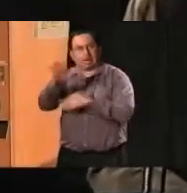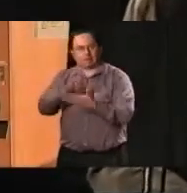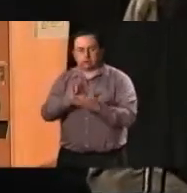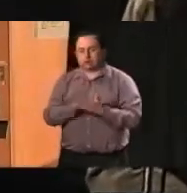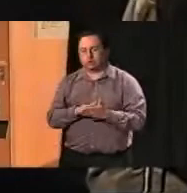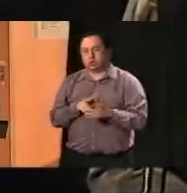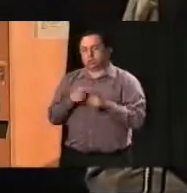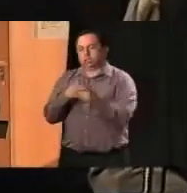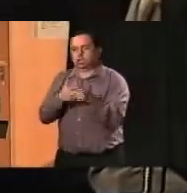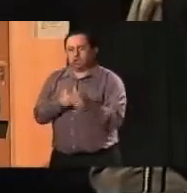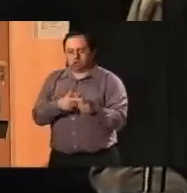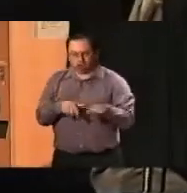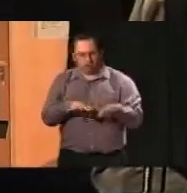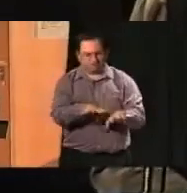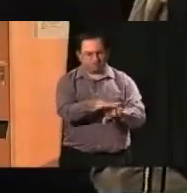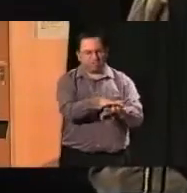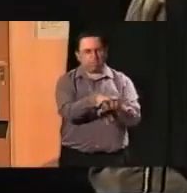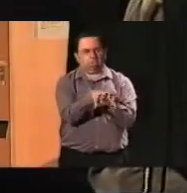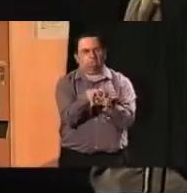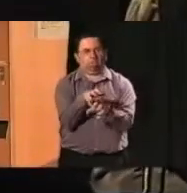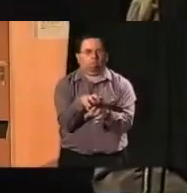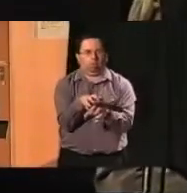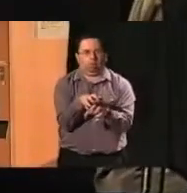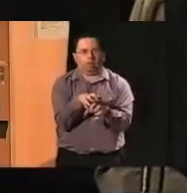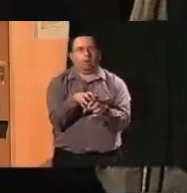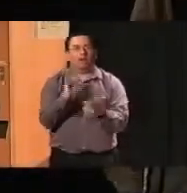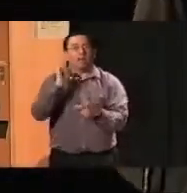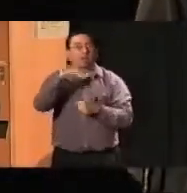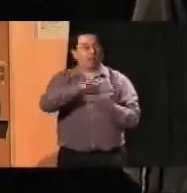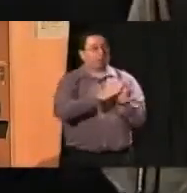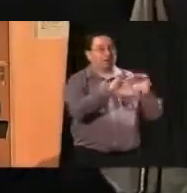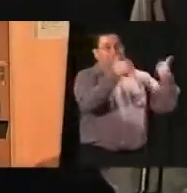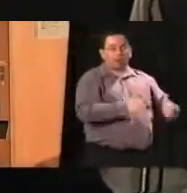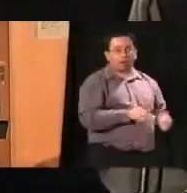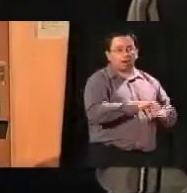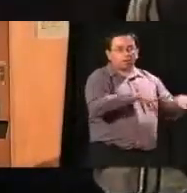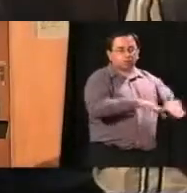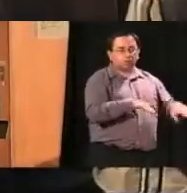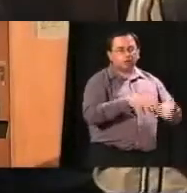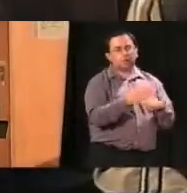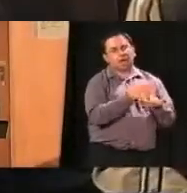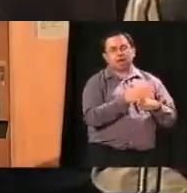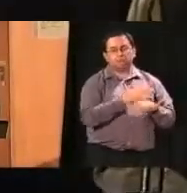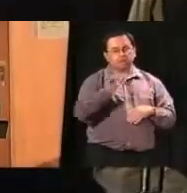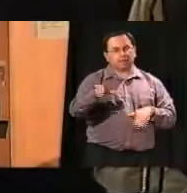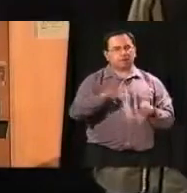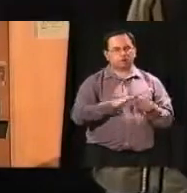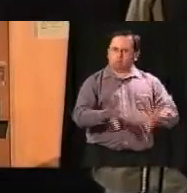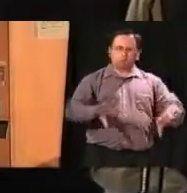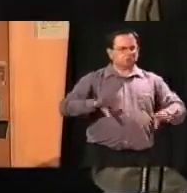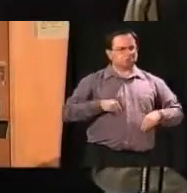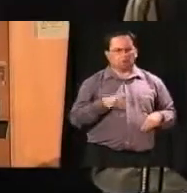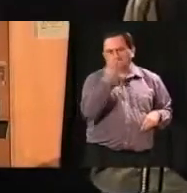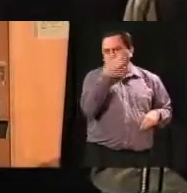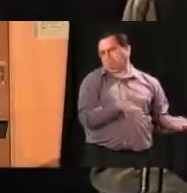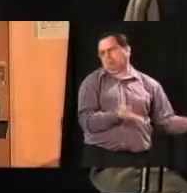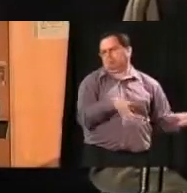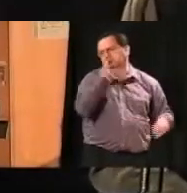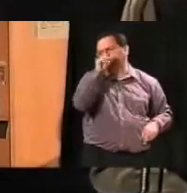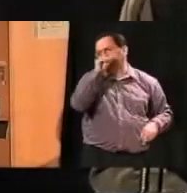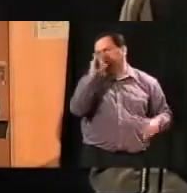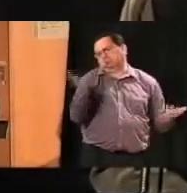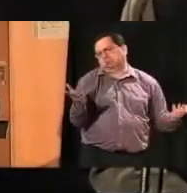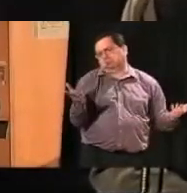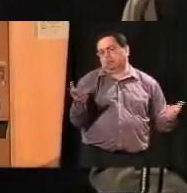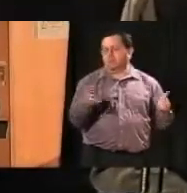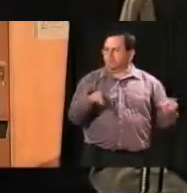webbed feet were badly worn, and he was only average in swimming. But average was quite acceptable in school, so nobody worried about that,